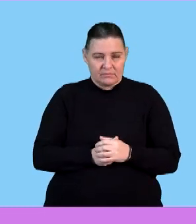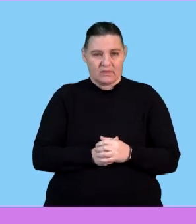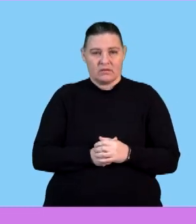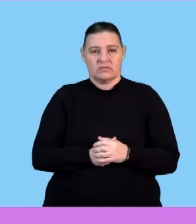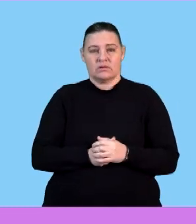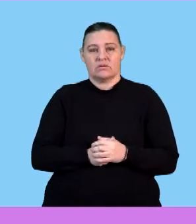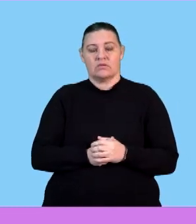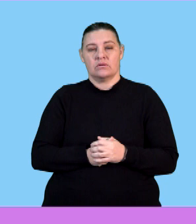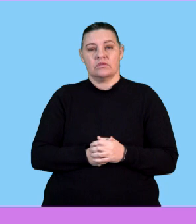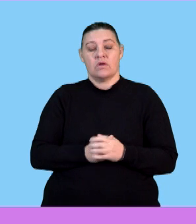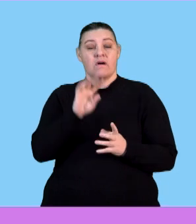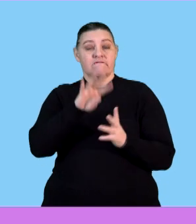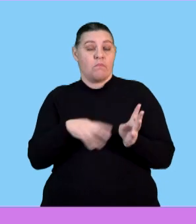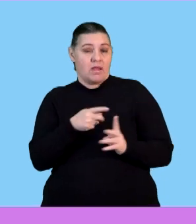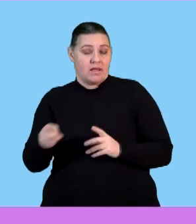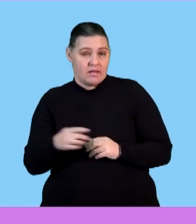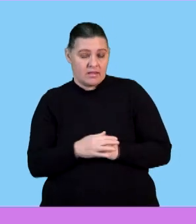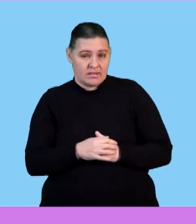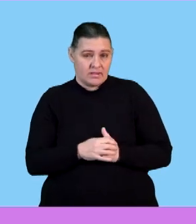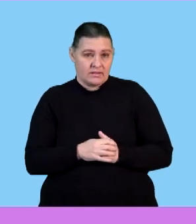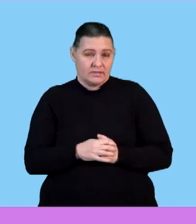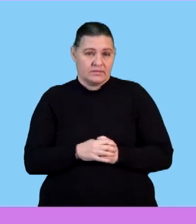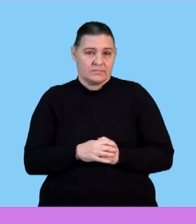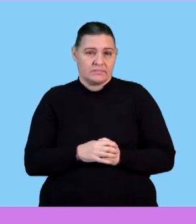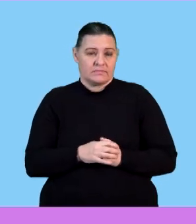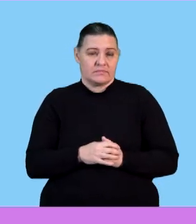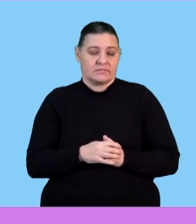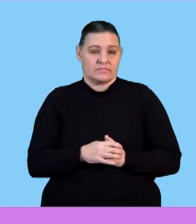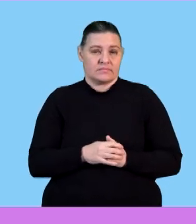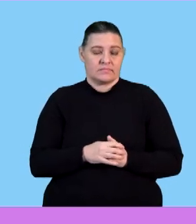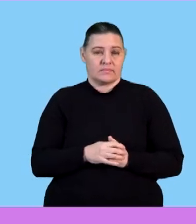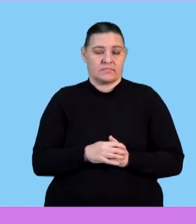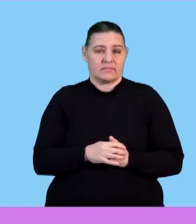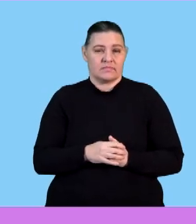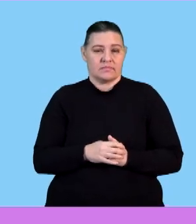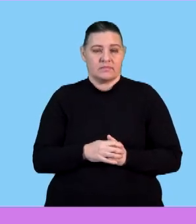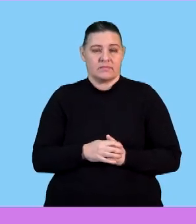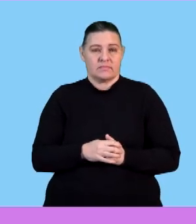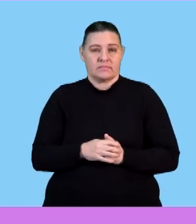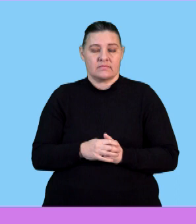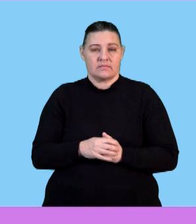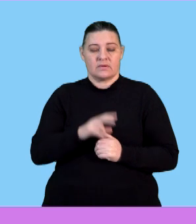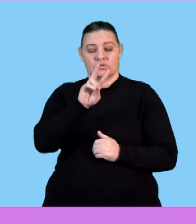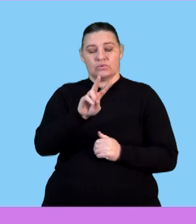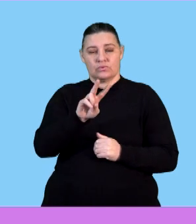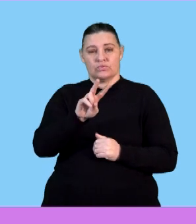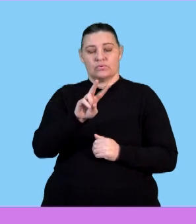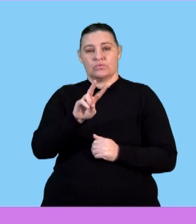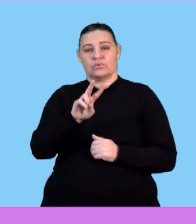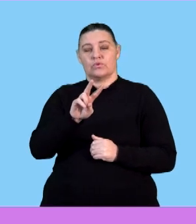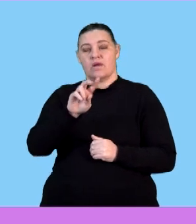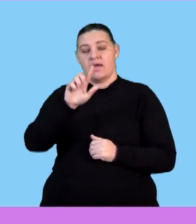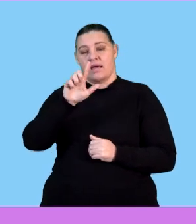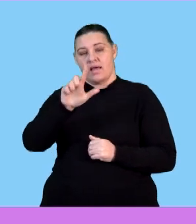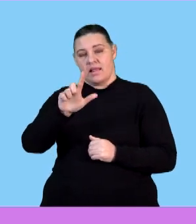be that one. Okay, let's make mine a little bit cursive. And that formula for that, 2 times the